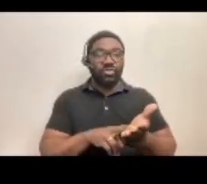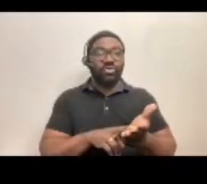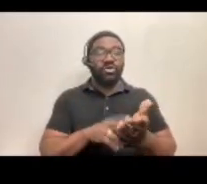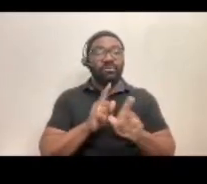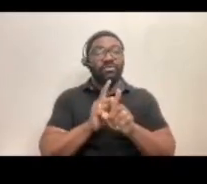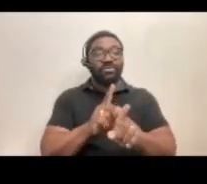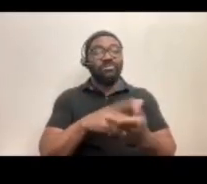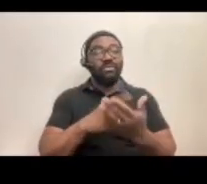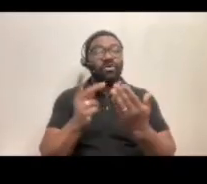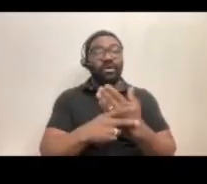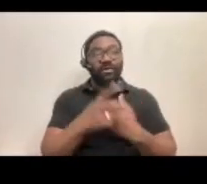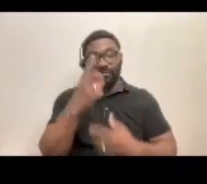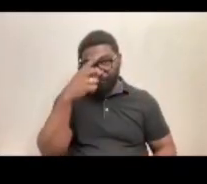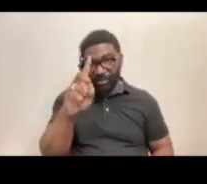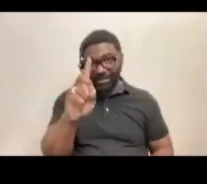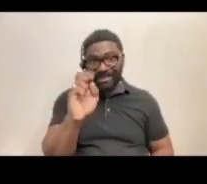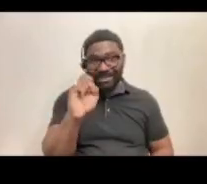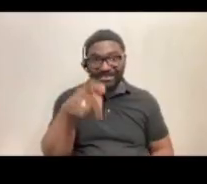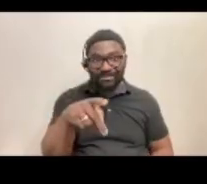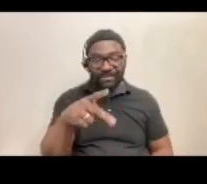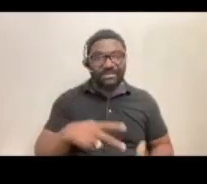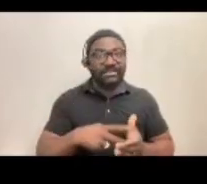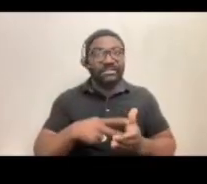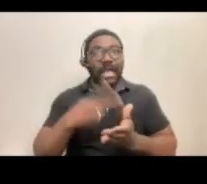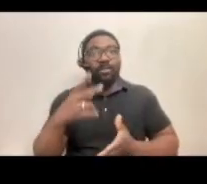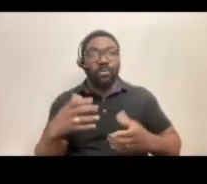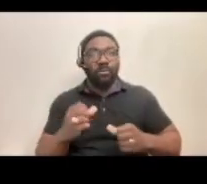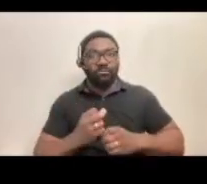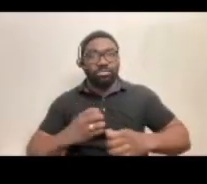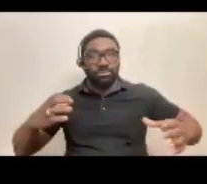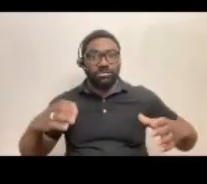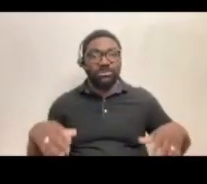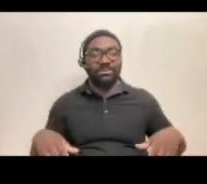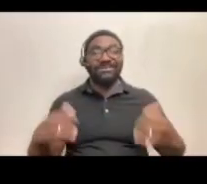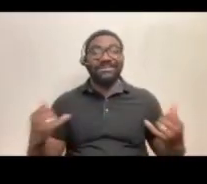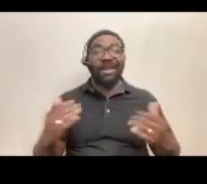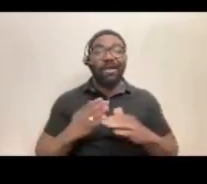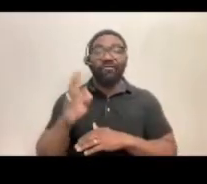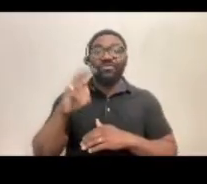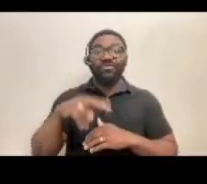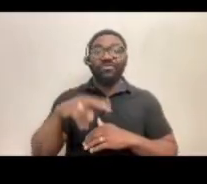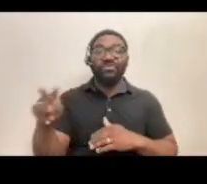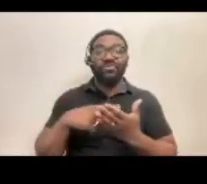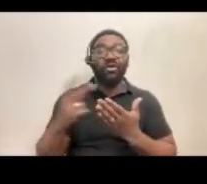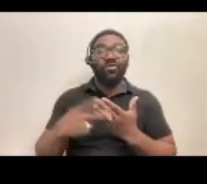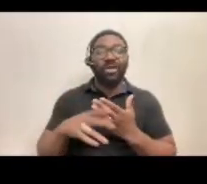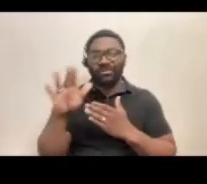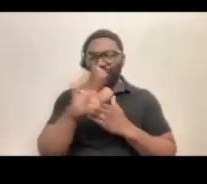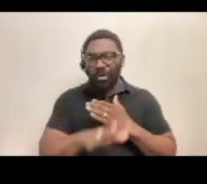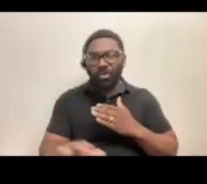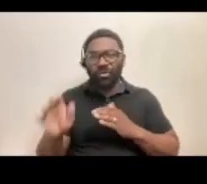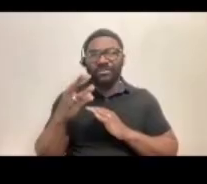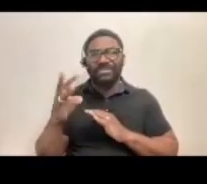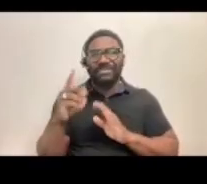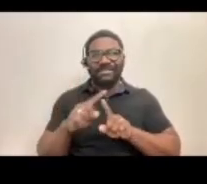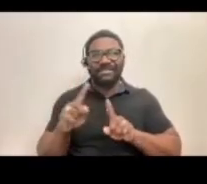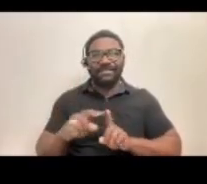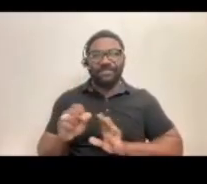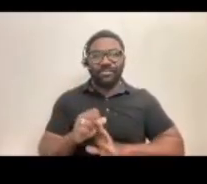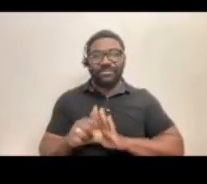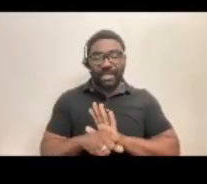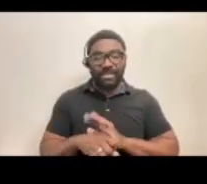nearly doubled, now totaling more than 22 programs across 16 states. Other states, like